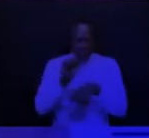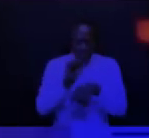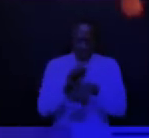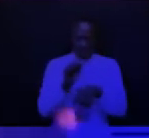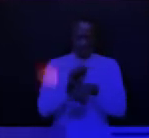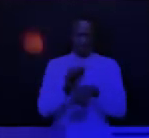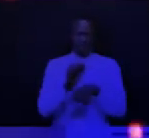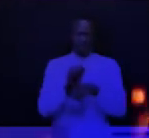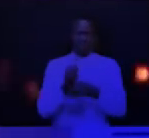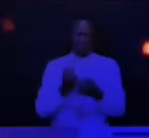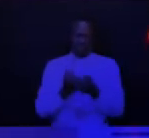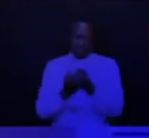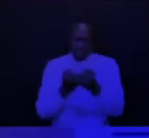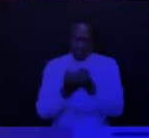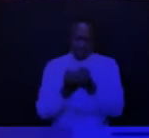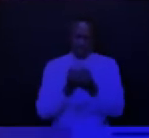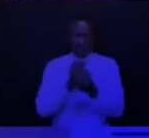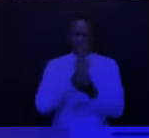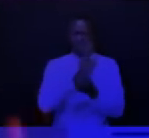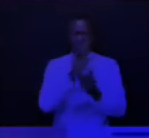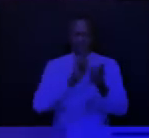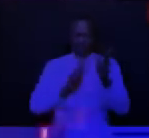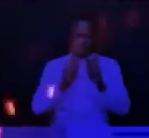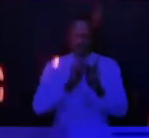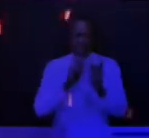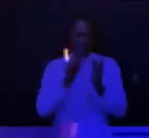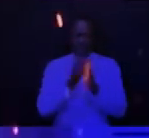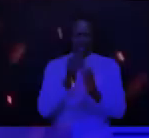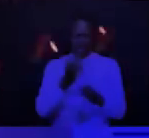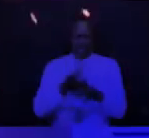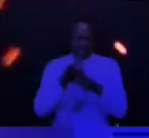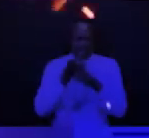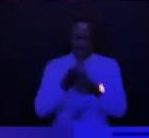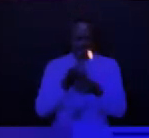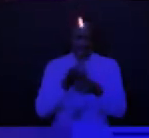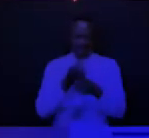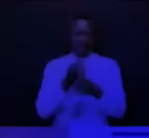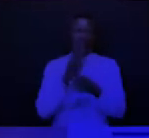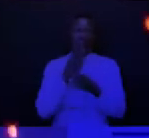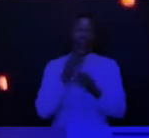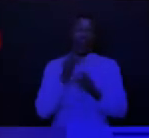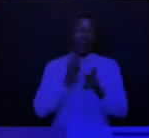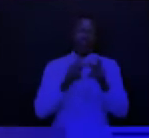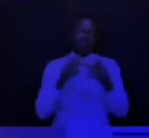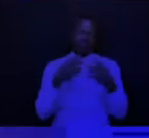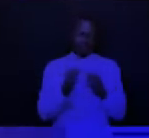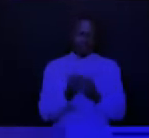good of his people and took care of their welfare. He showed us